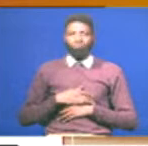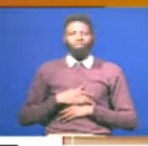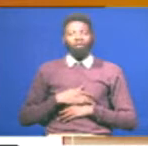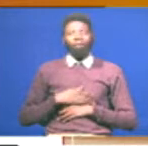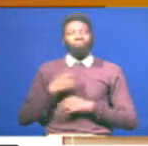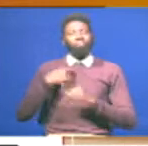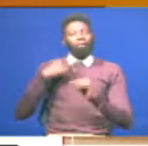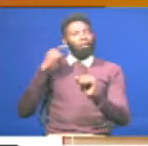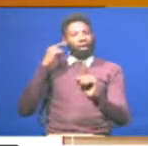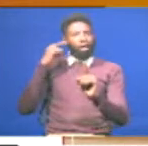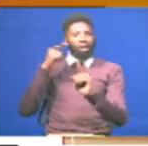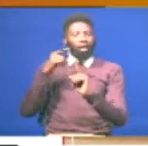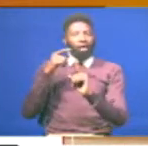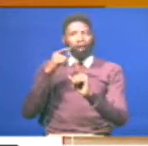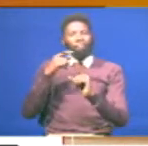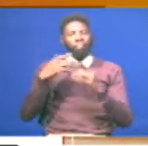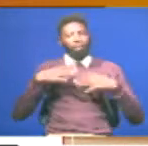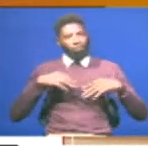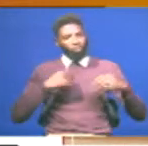still the president.